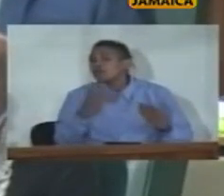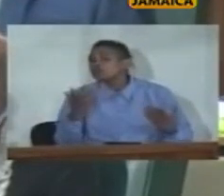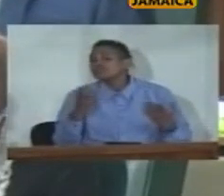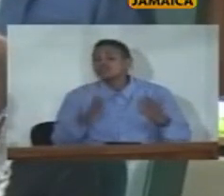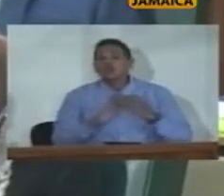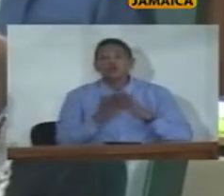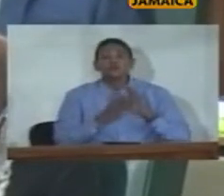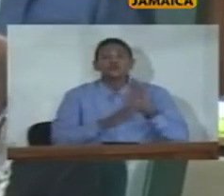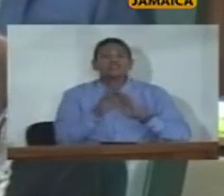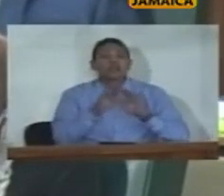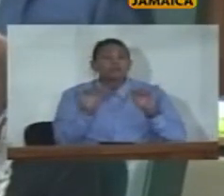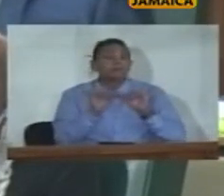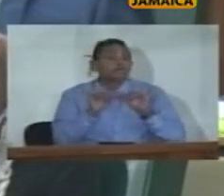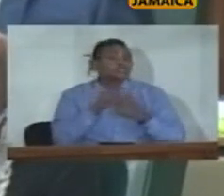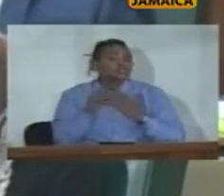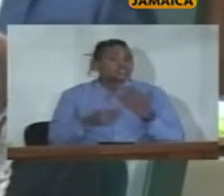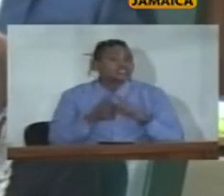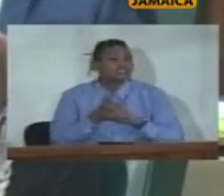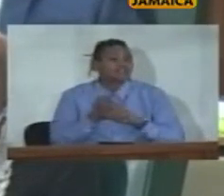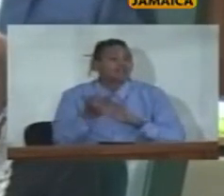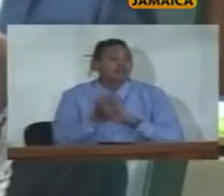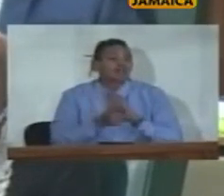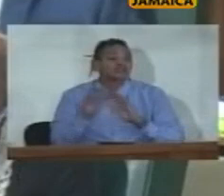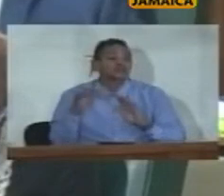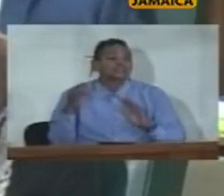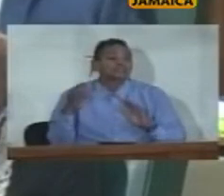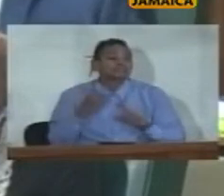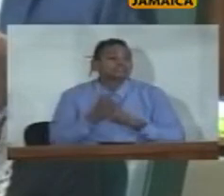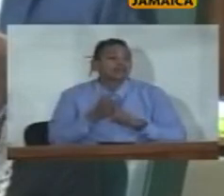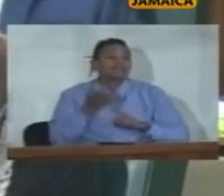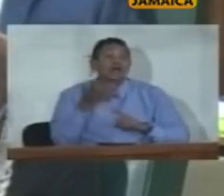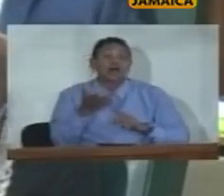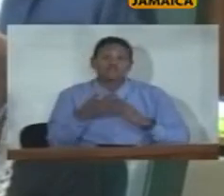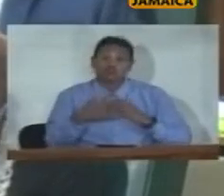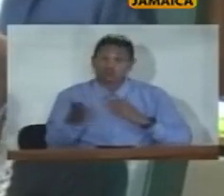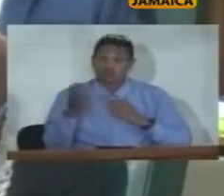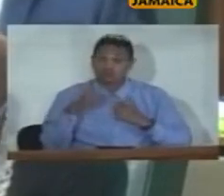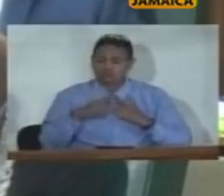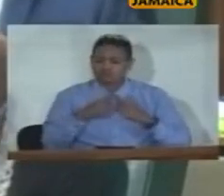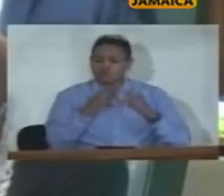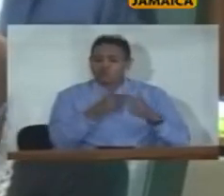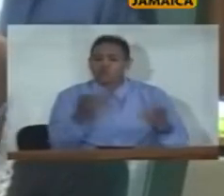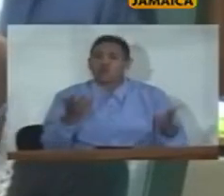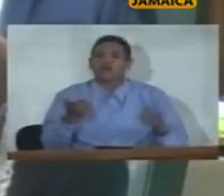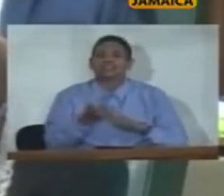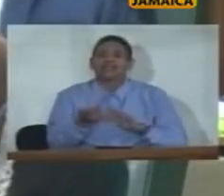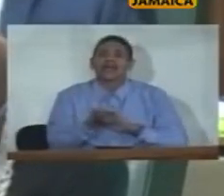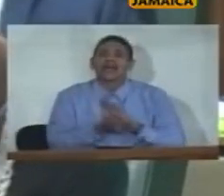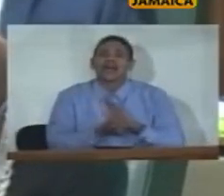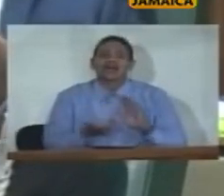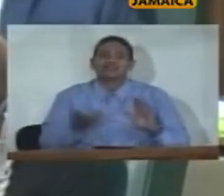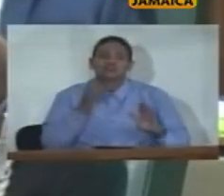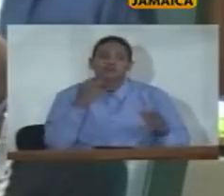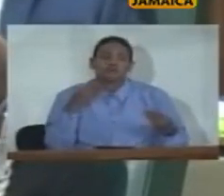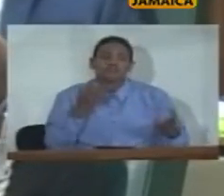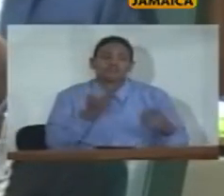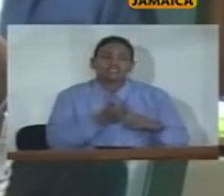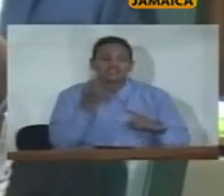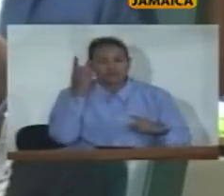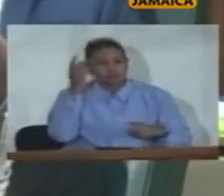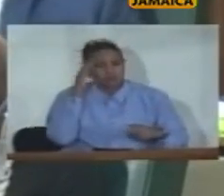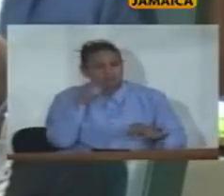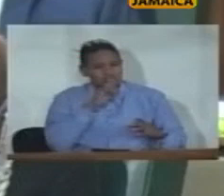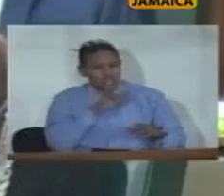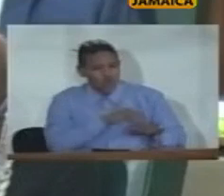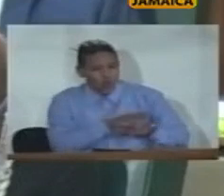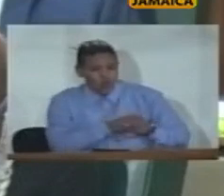development measures, Act 2017, hereinafter referred to as the Act, provides that the Prime Minister in